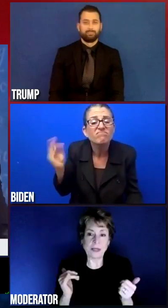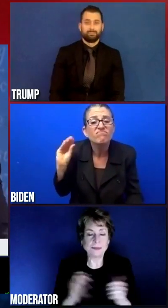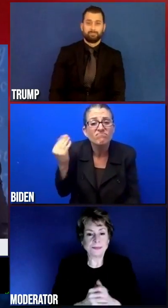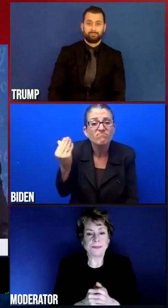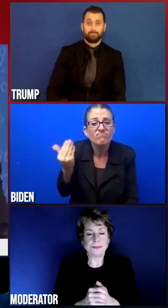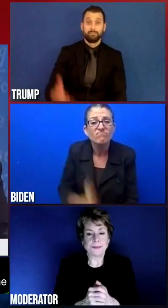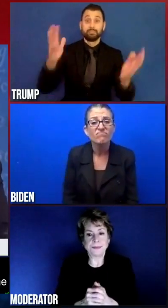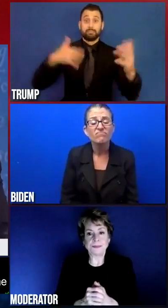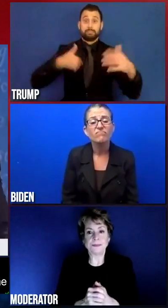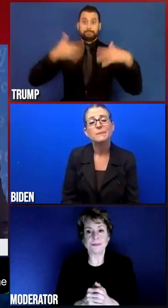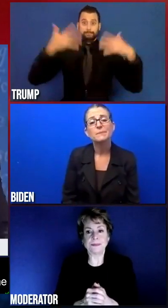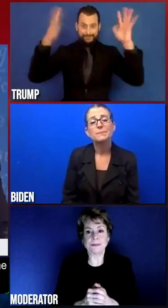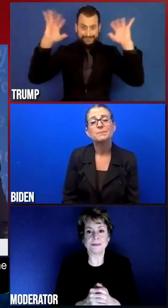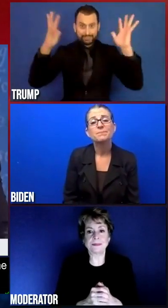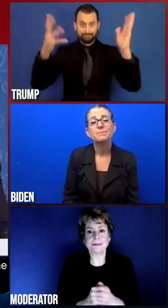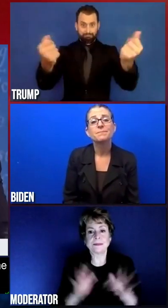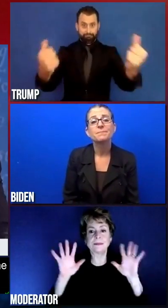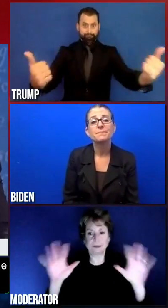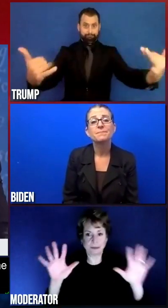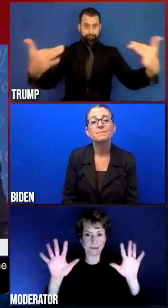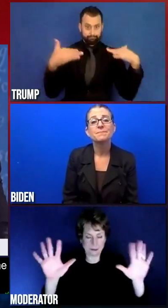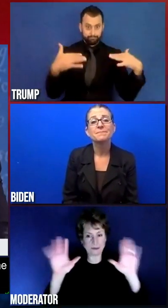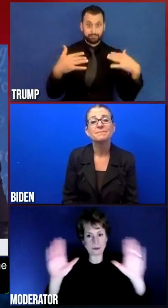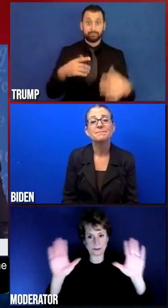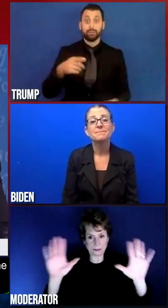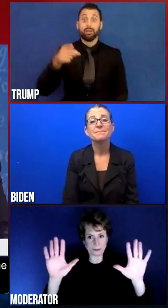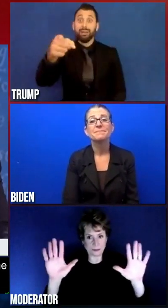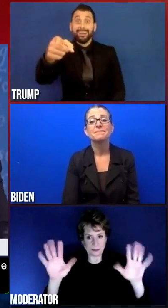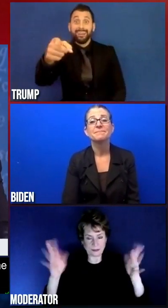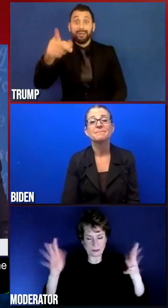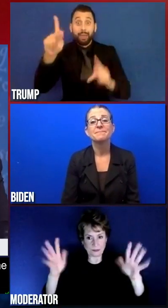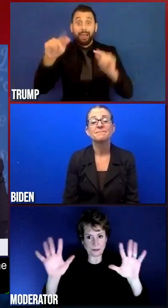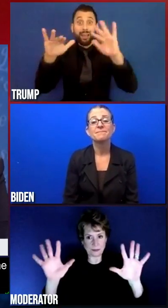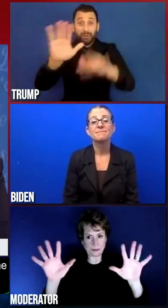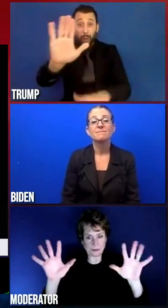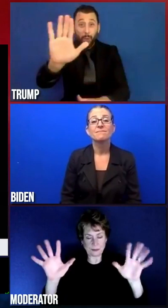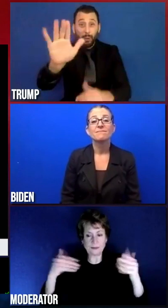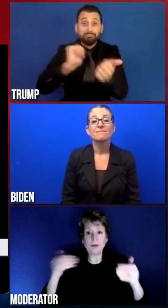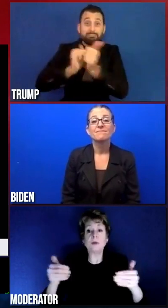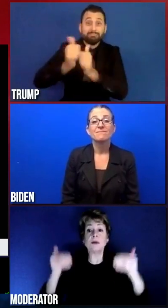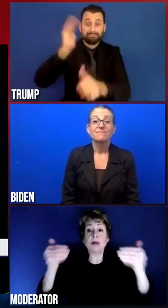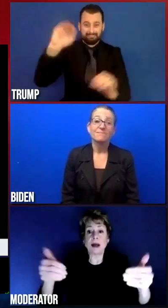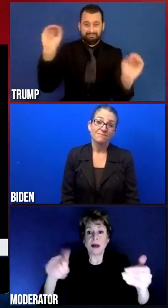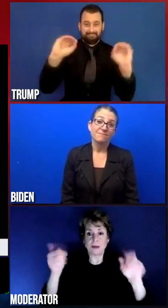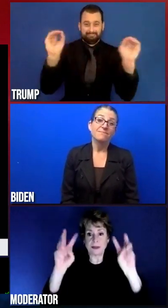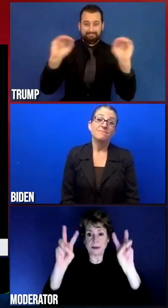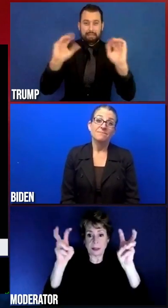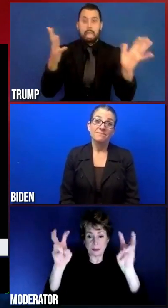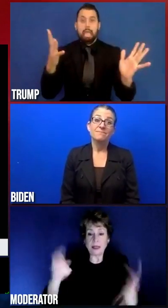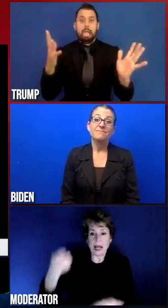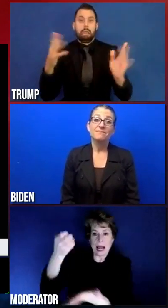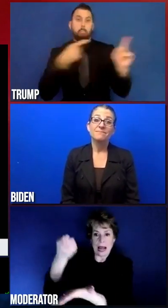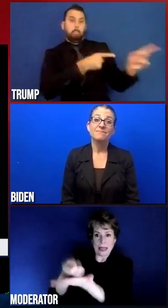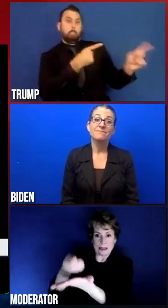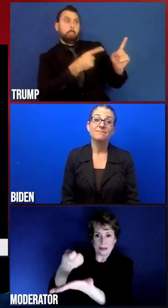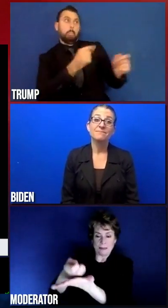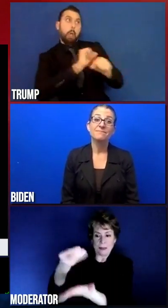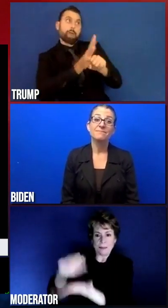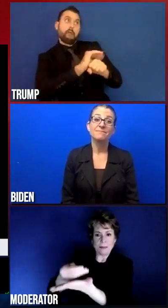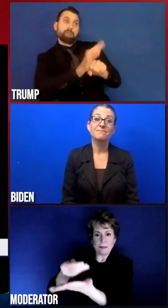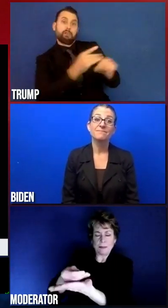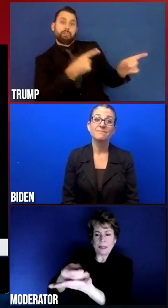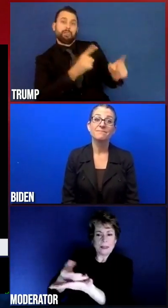can we move on to the economy? Gentlemen, can we move on to the economy? Yes. The economy is, I think it's fair to say, recovering faster